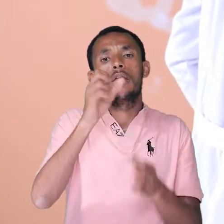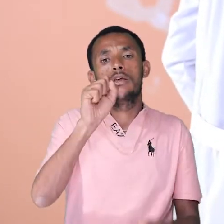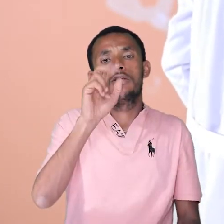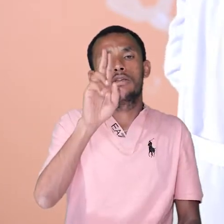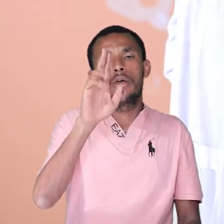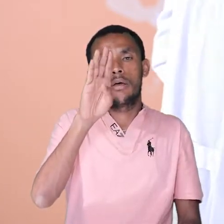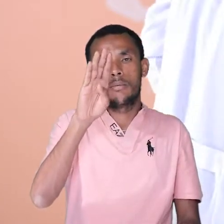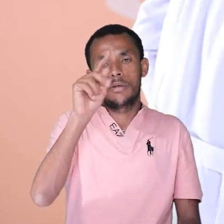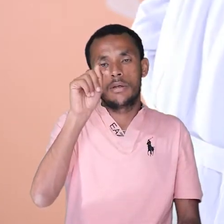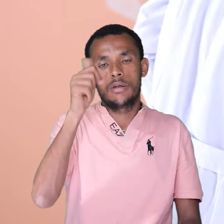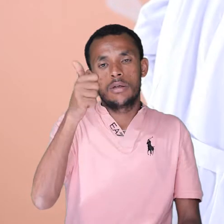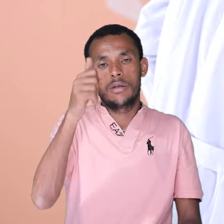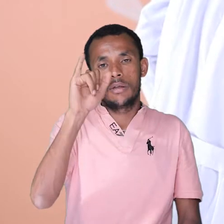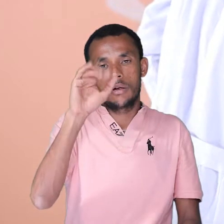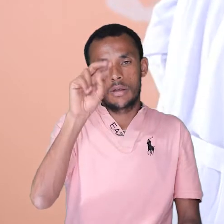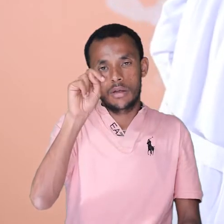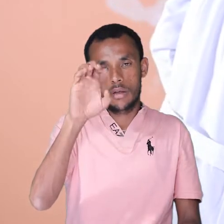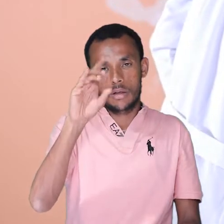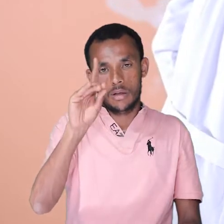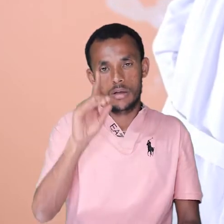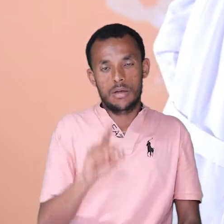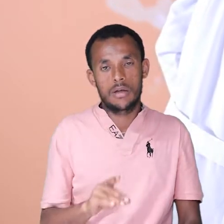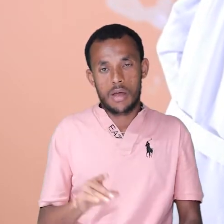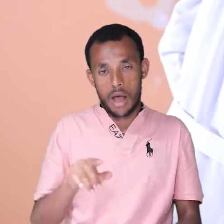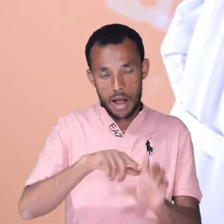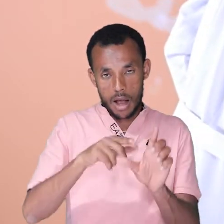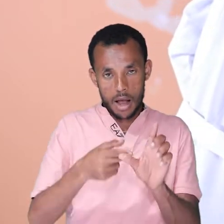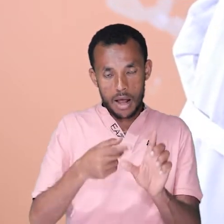first idea, angle